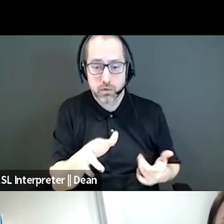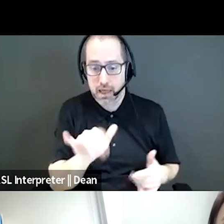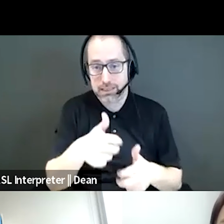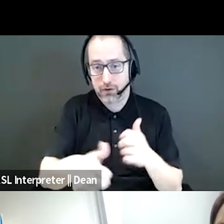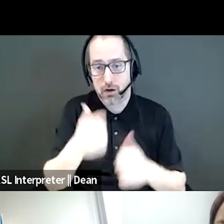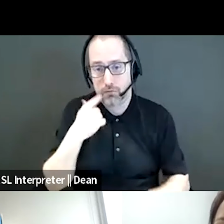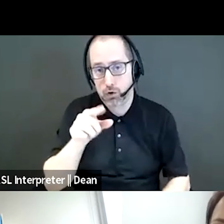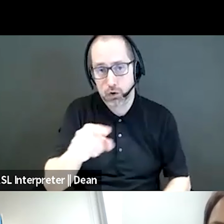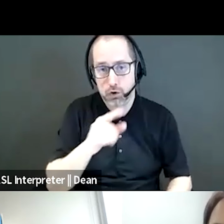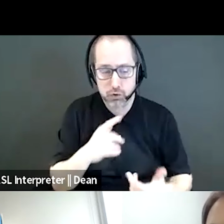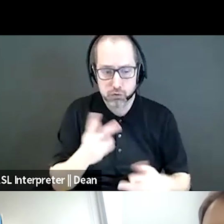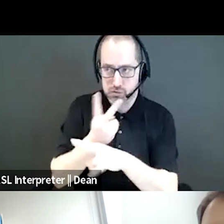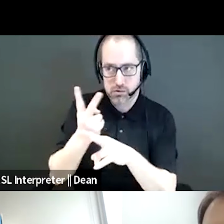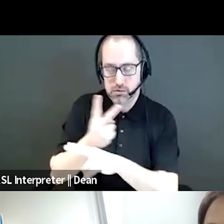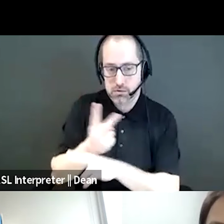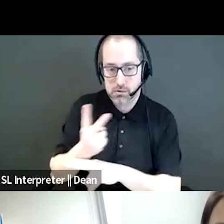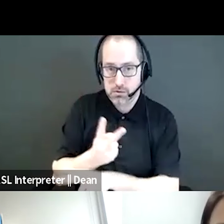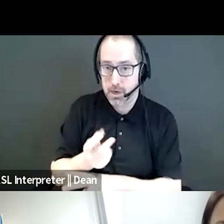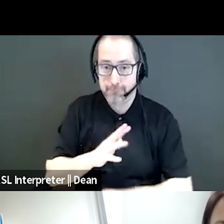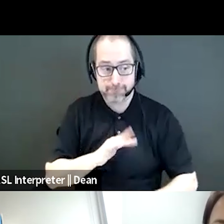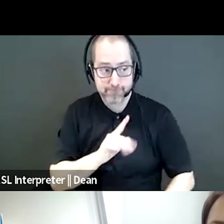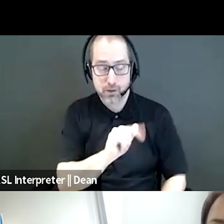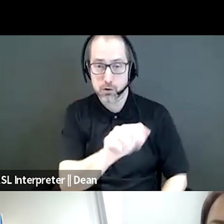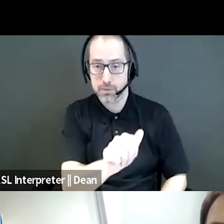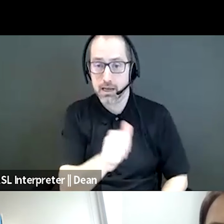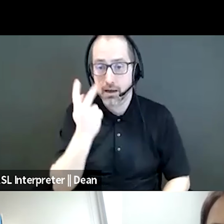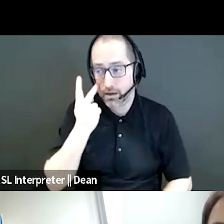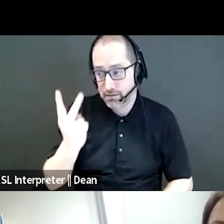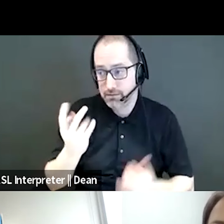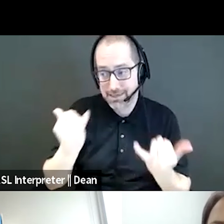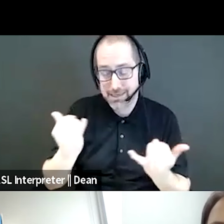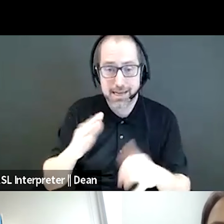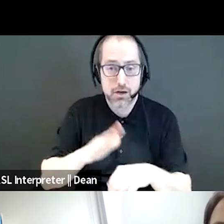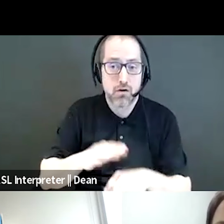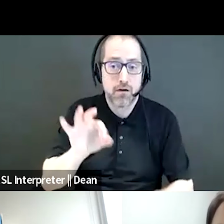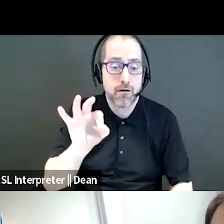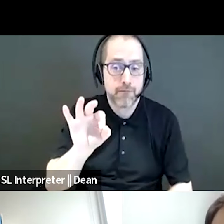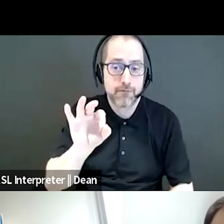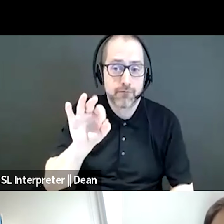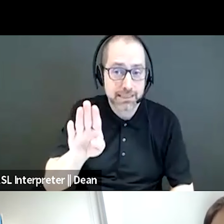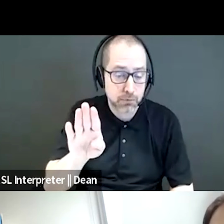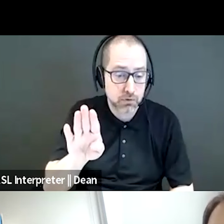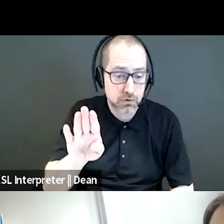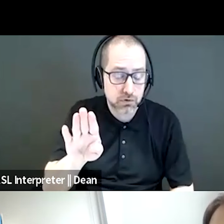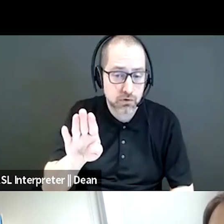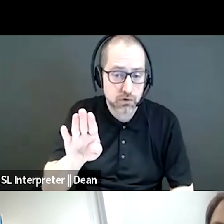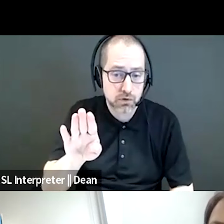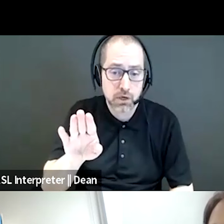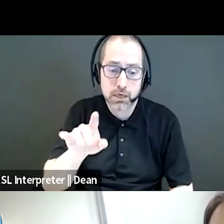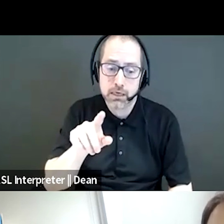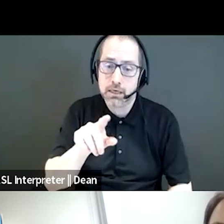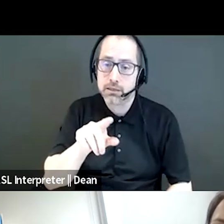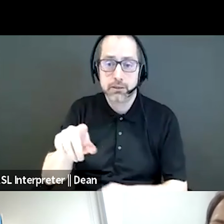her now. Even today, I saw on Facebook that she's attending webinars for